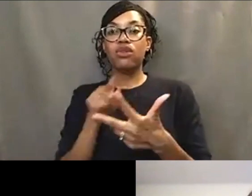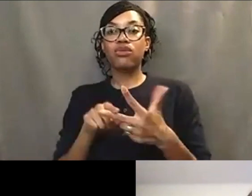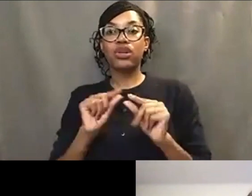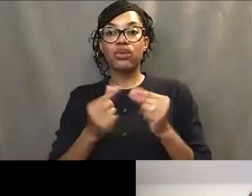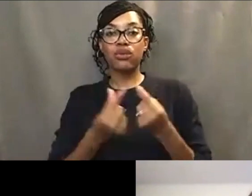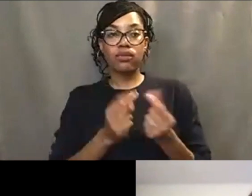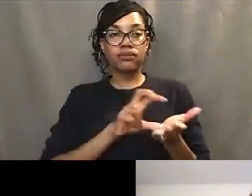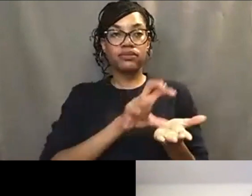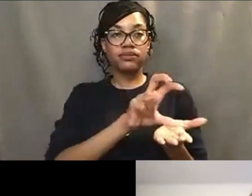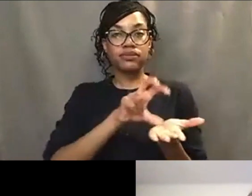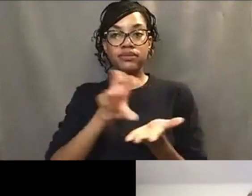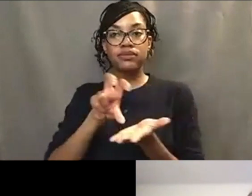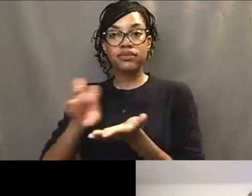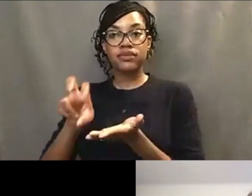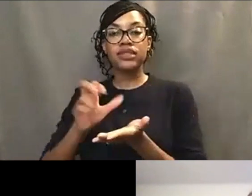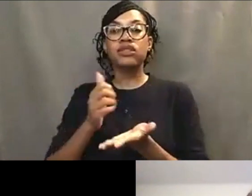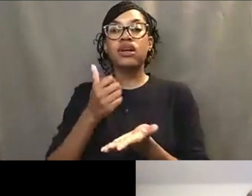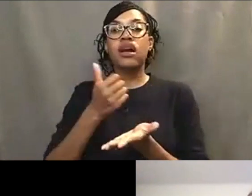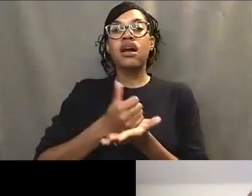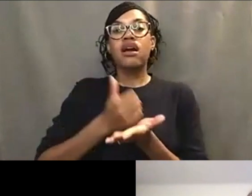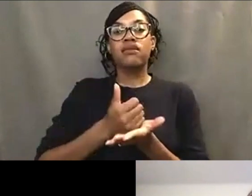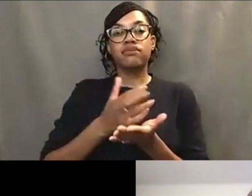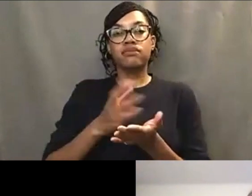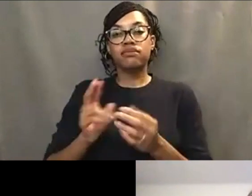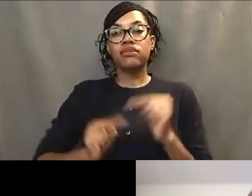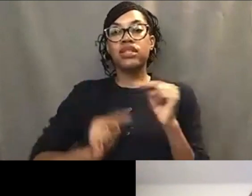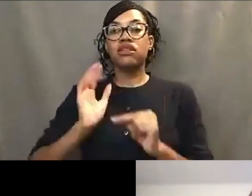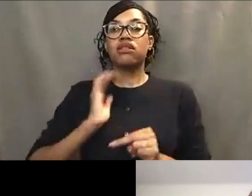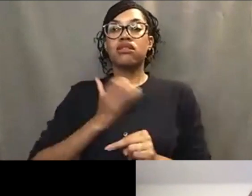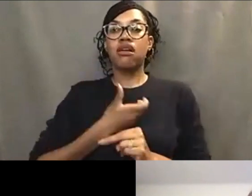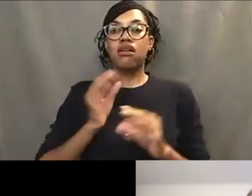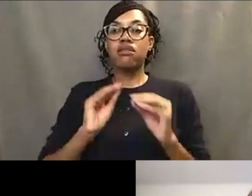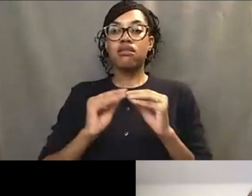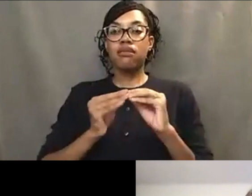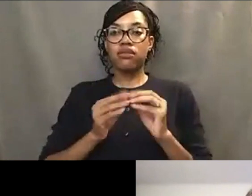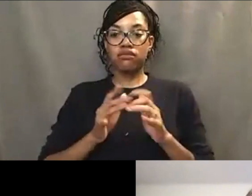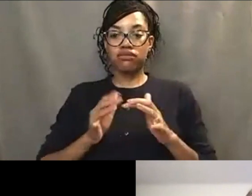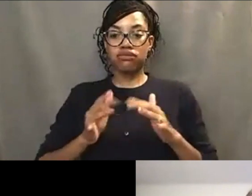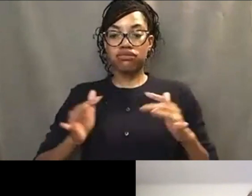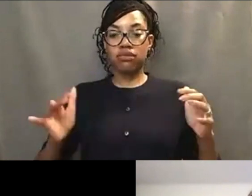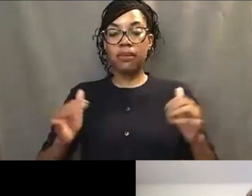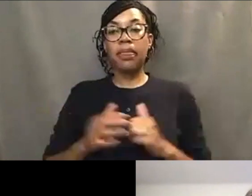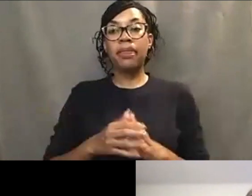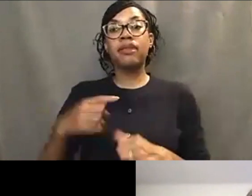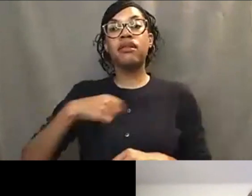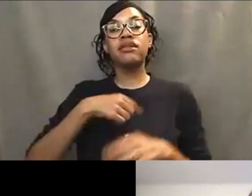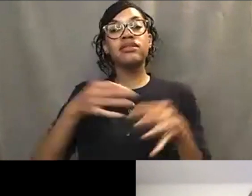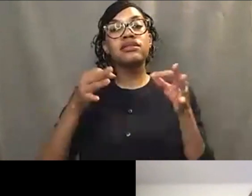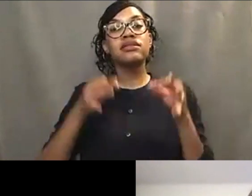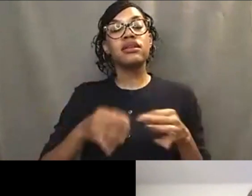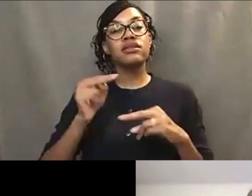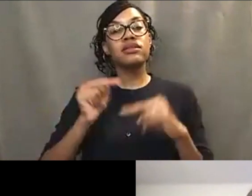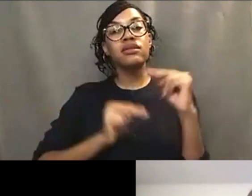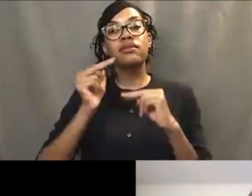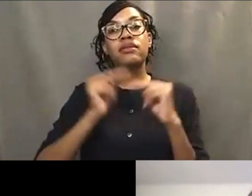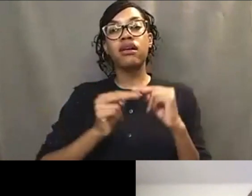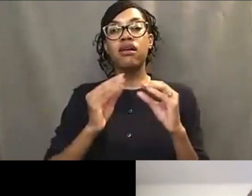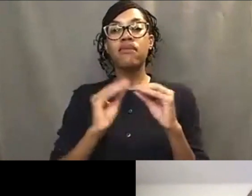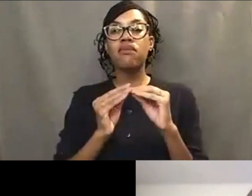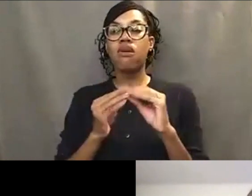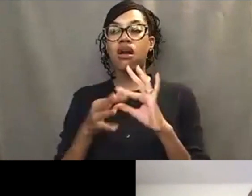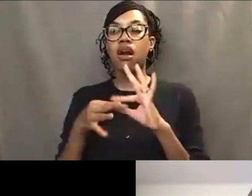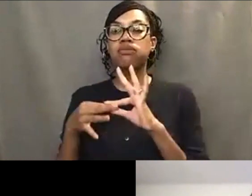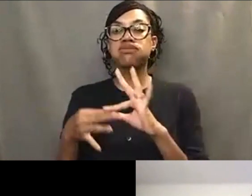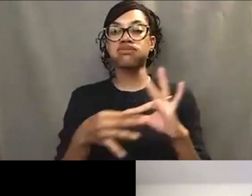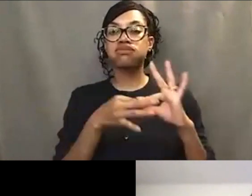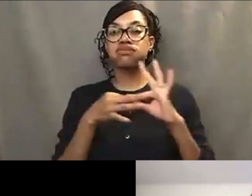capacity. Together, we agreed to build a fierce and militant base of students and families ready to lead a movement for racial